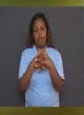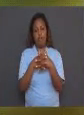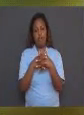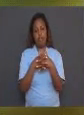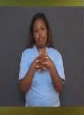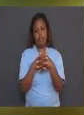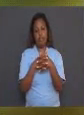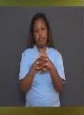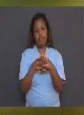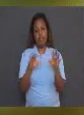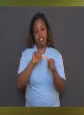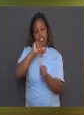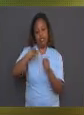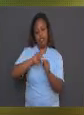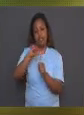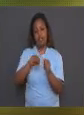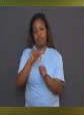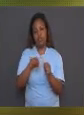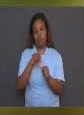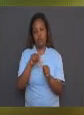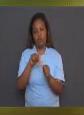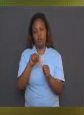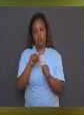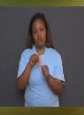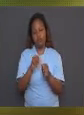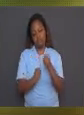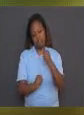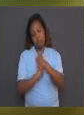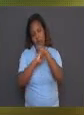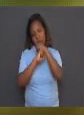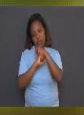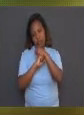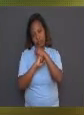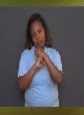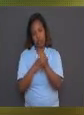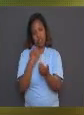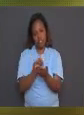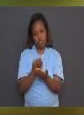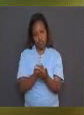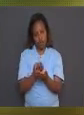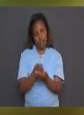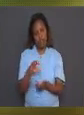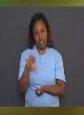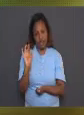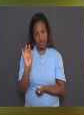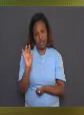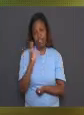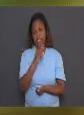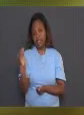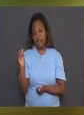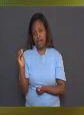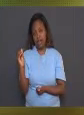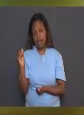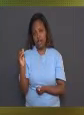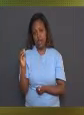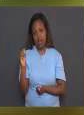nations to cooperate with each other for support,